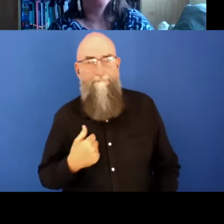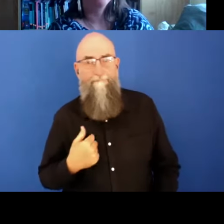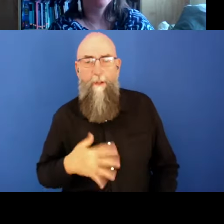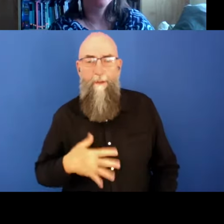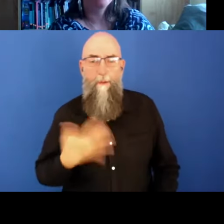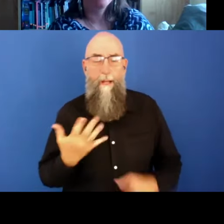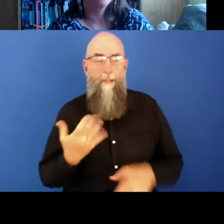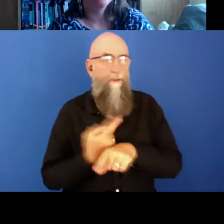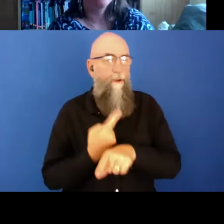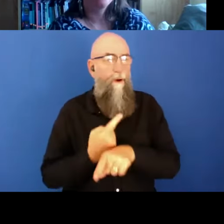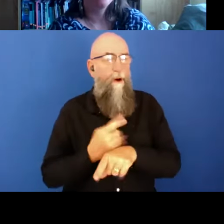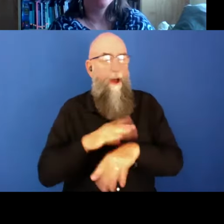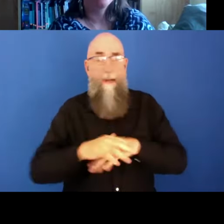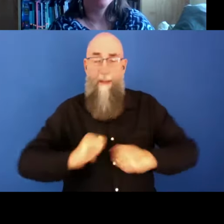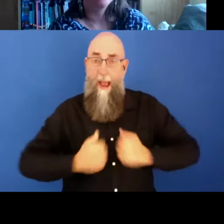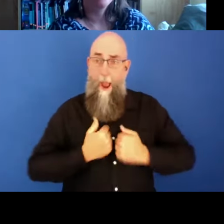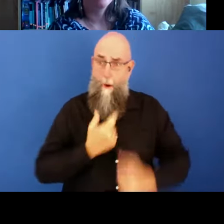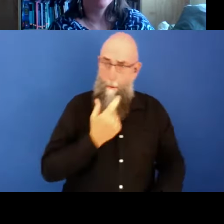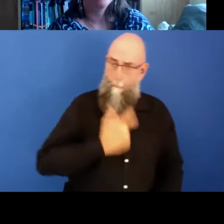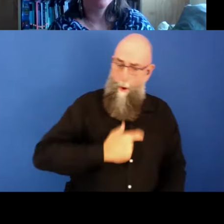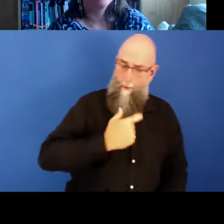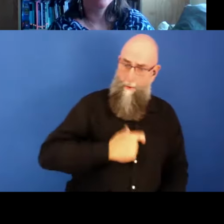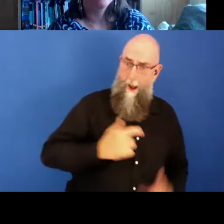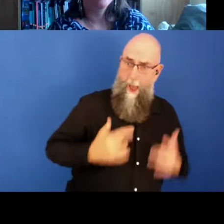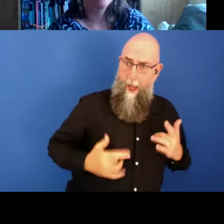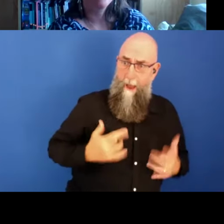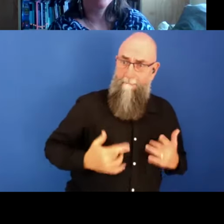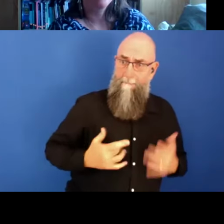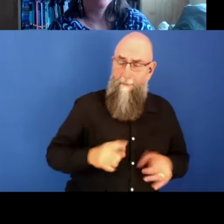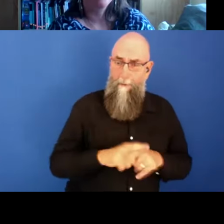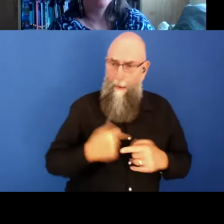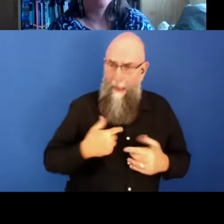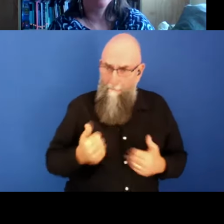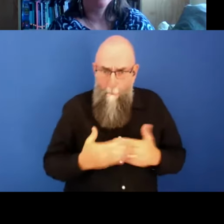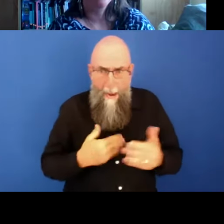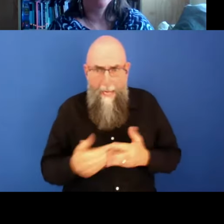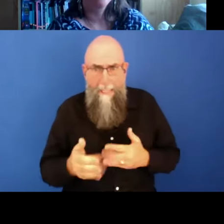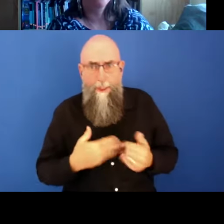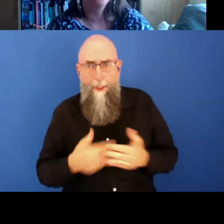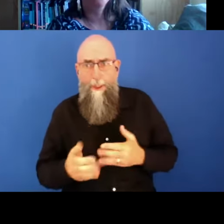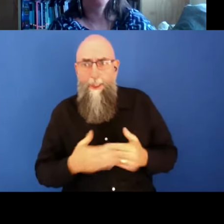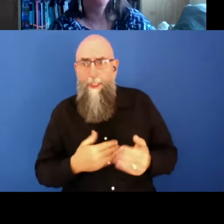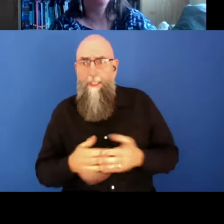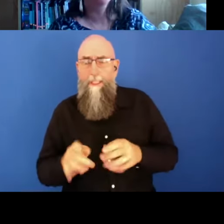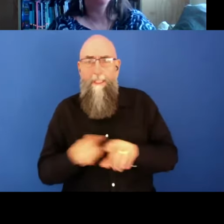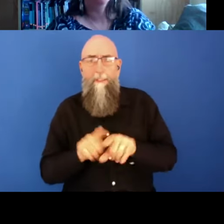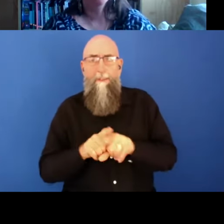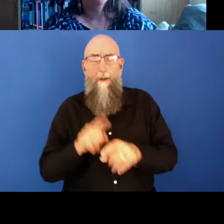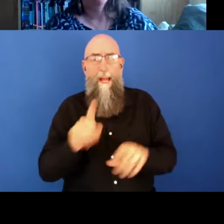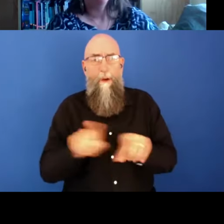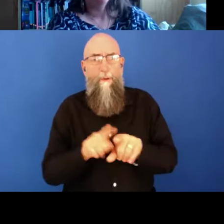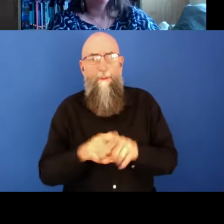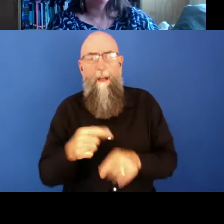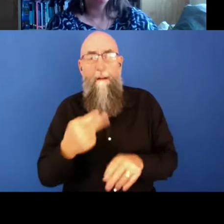personal life stuff that we've all been managing but just to kind of go um at this point what we